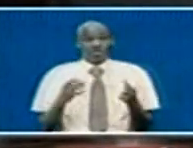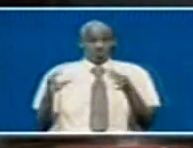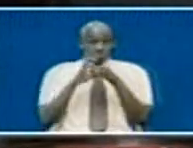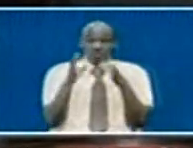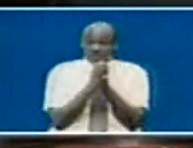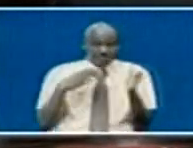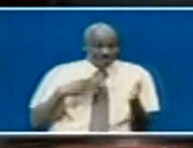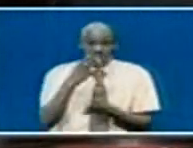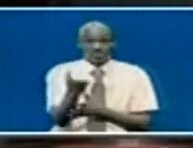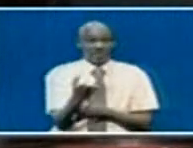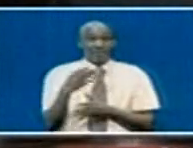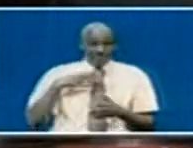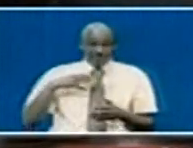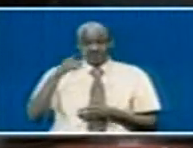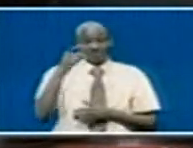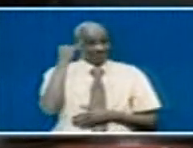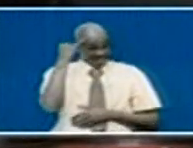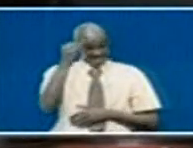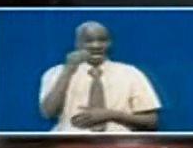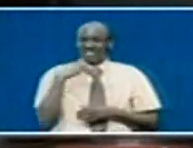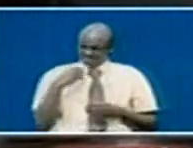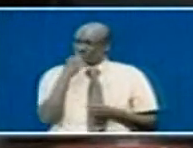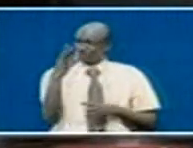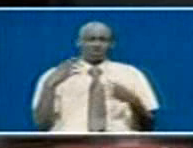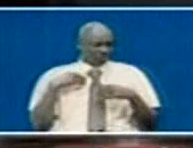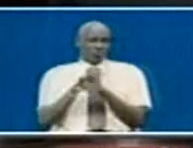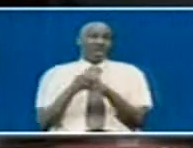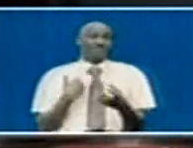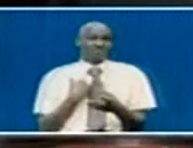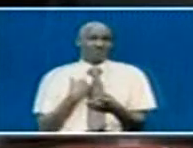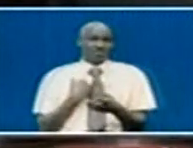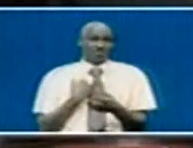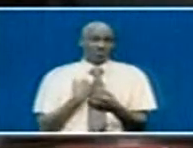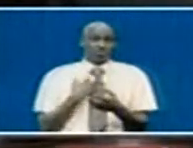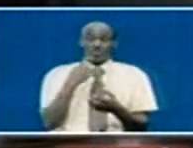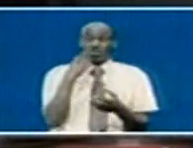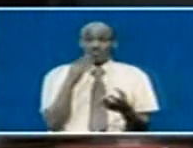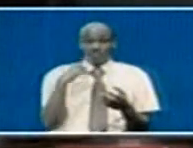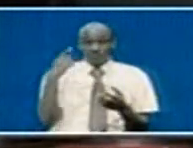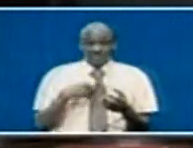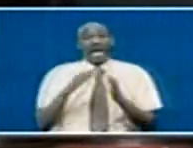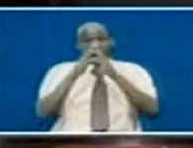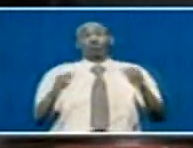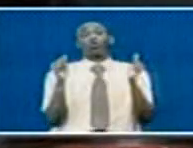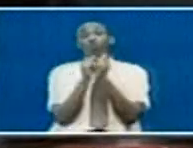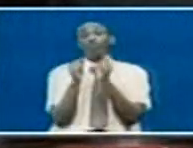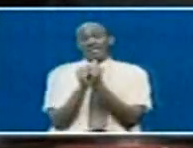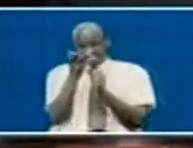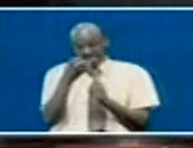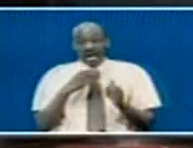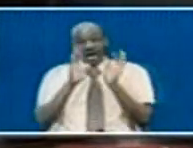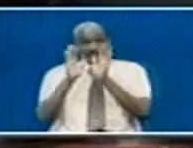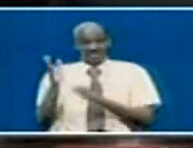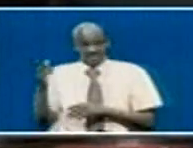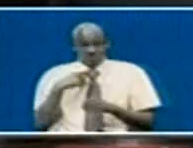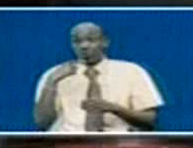people themselves being the intelligence, the people being aware. We call that, there's a plan here locally called Nyumba Kumi. They're trying to initiate that